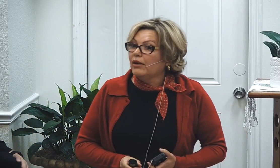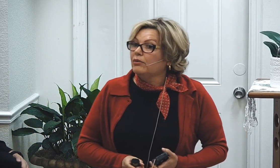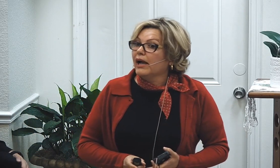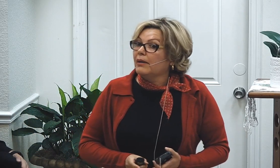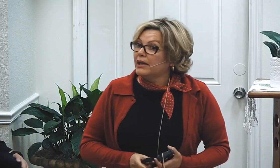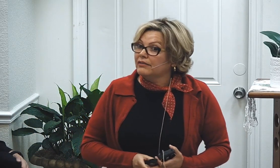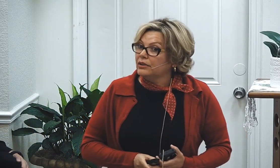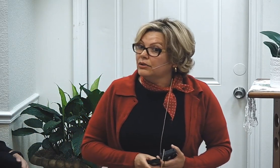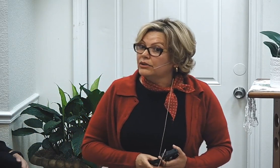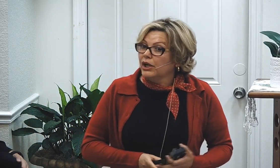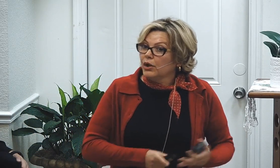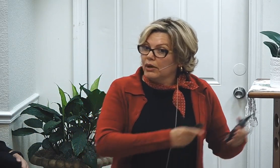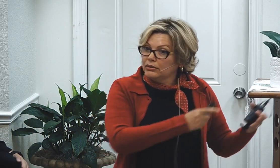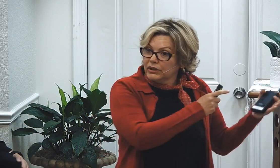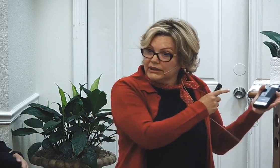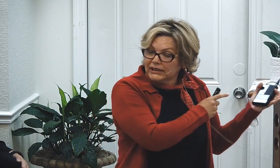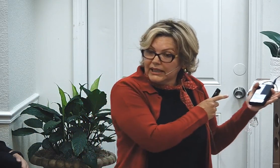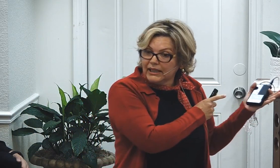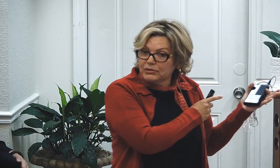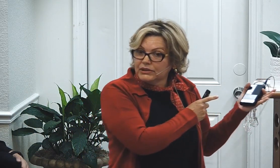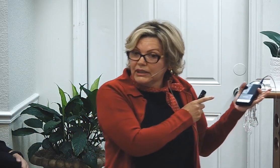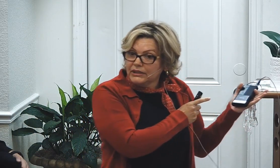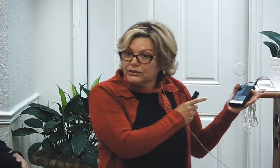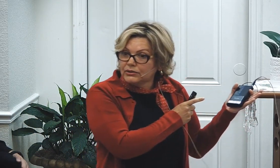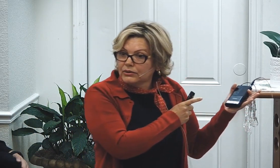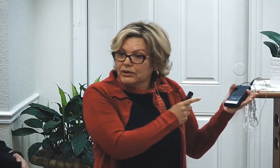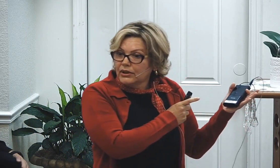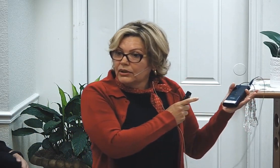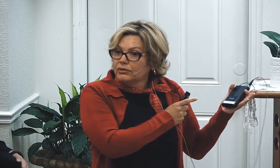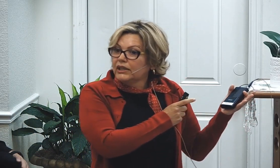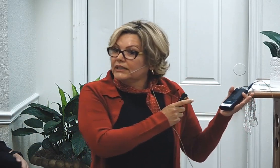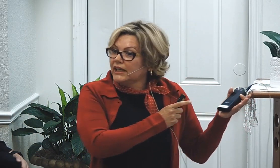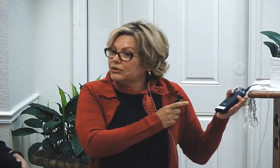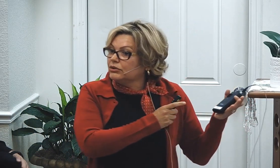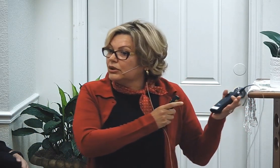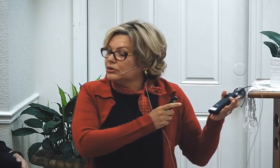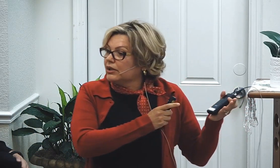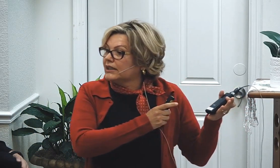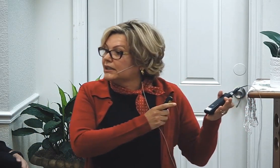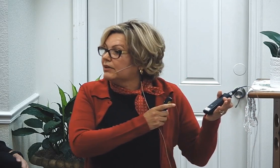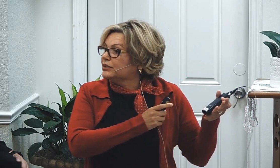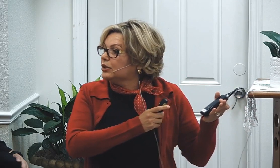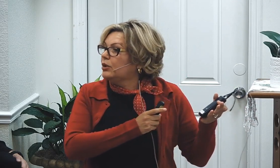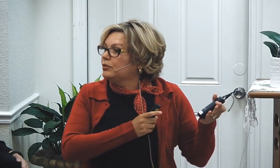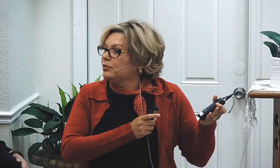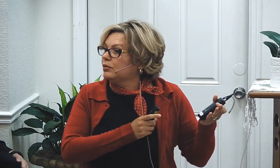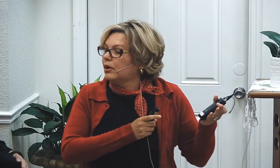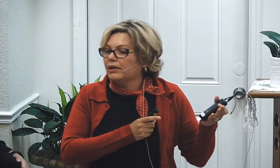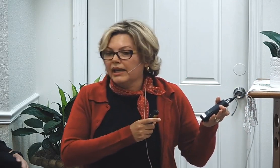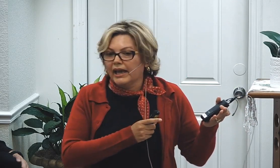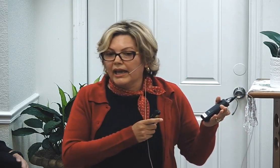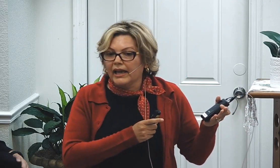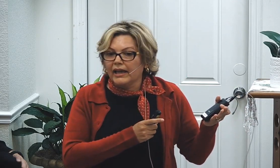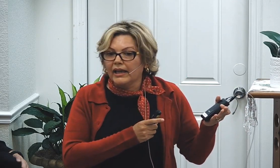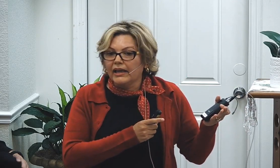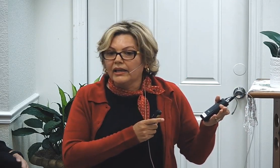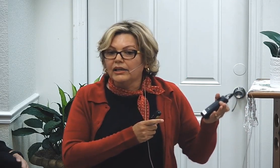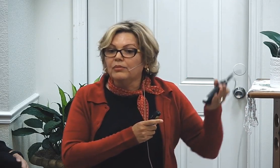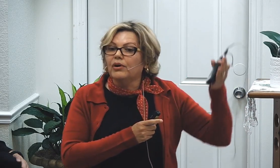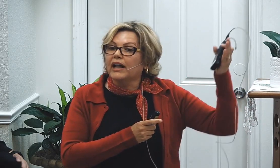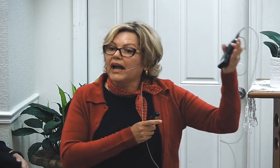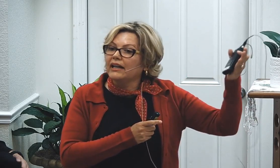mansions for everyone. It's a wonderful place. When we understand this, the desire of our heart is only